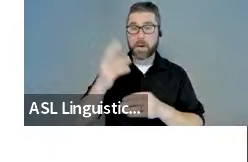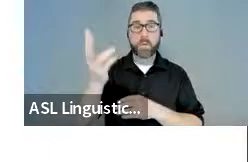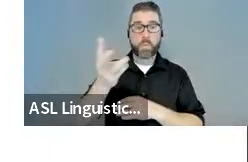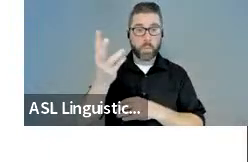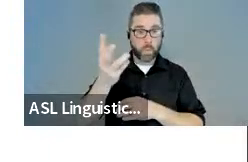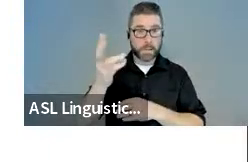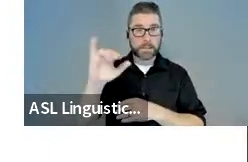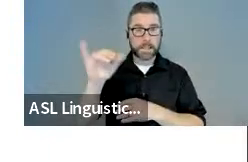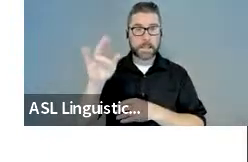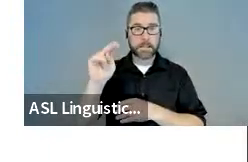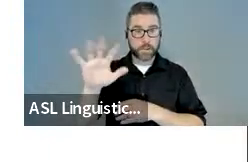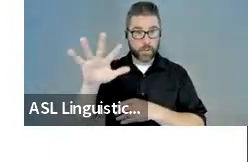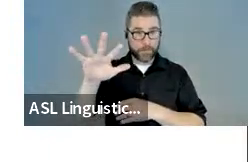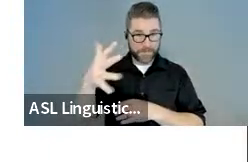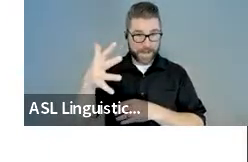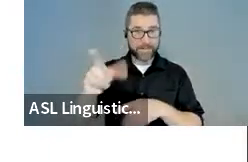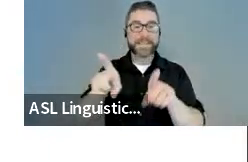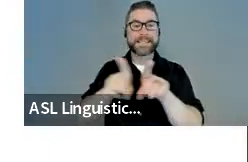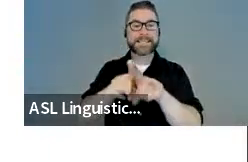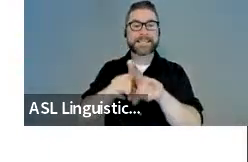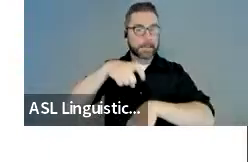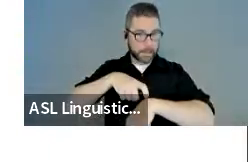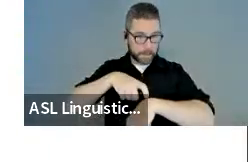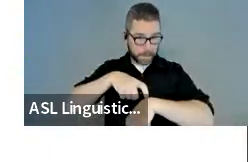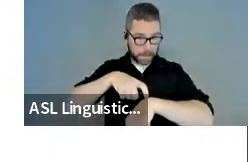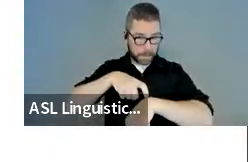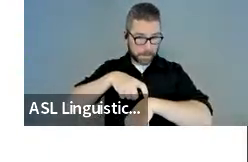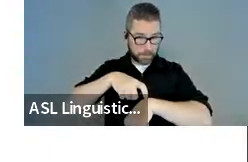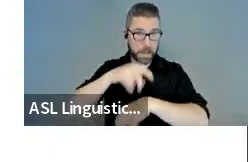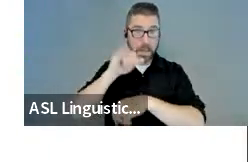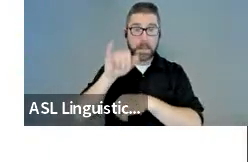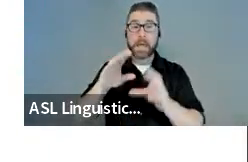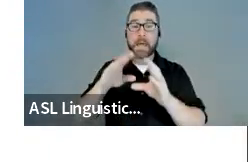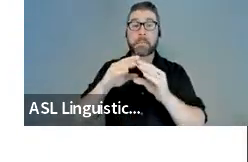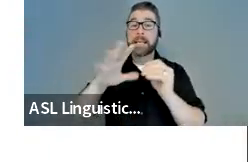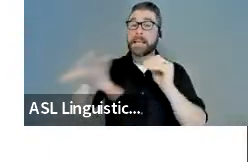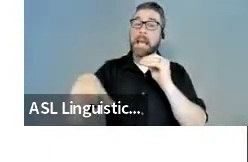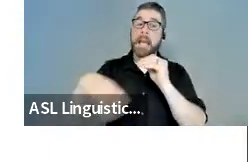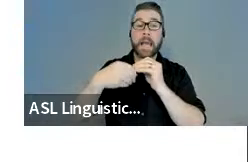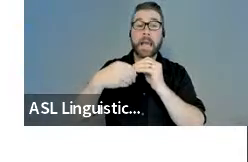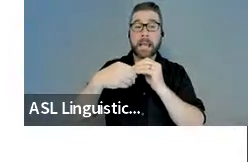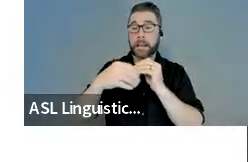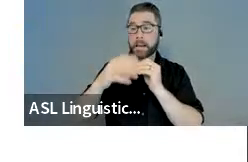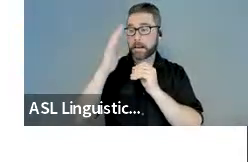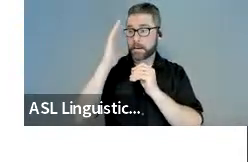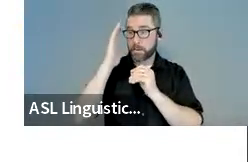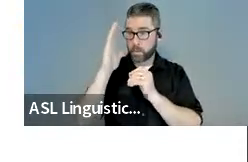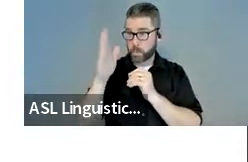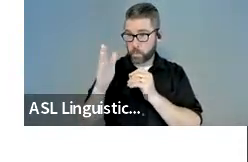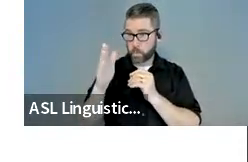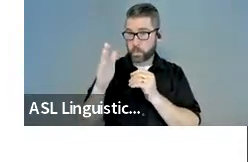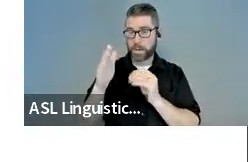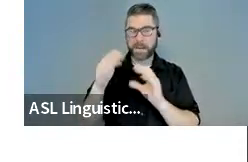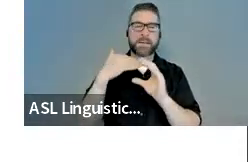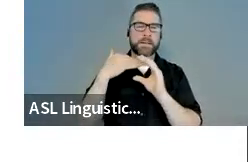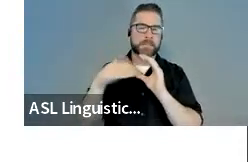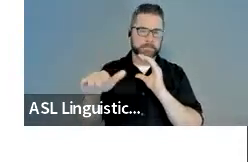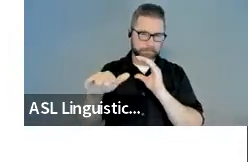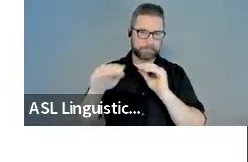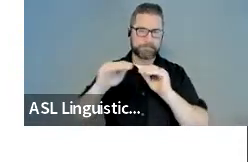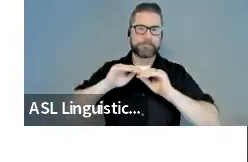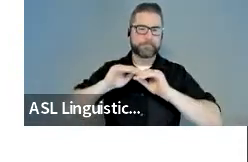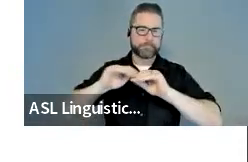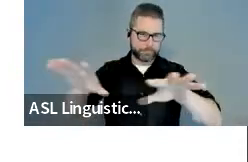time. And in addition to that meeting, you will be receiving a follow-up email with